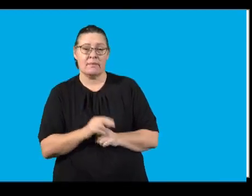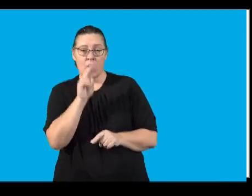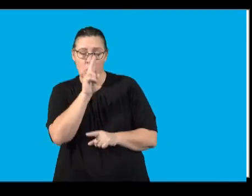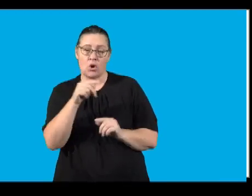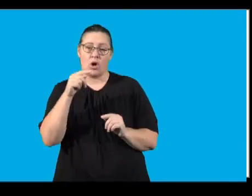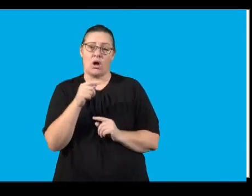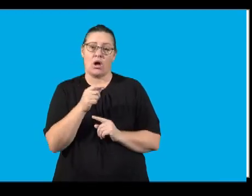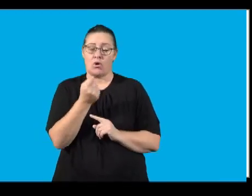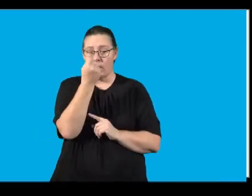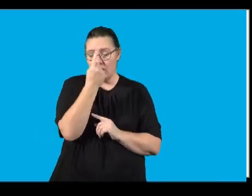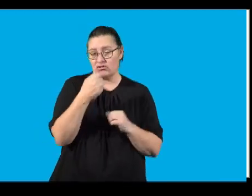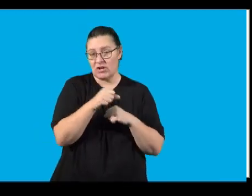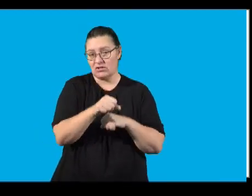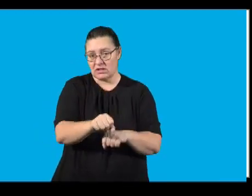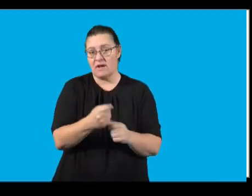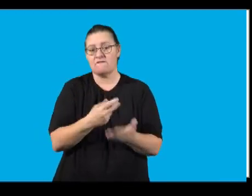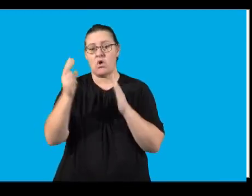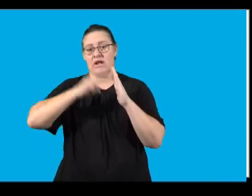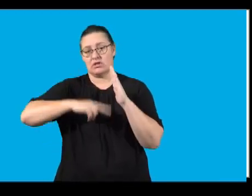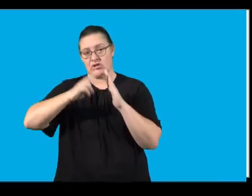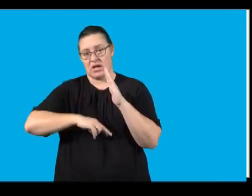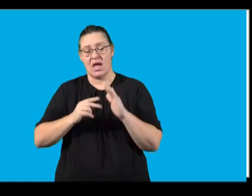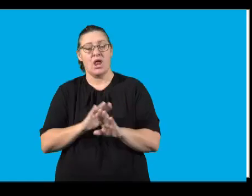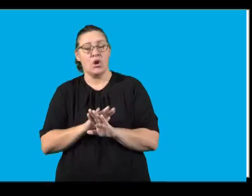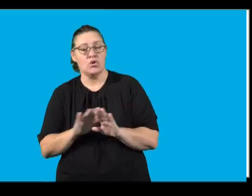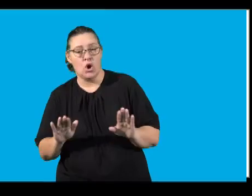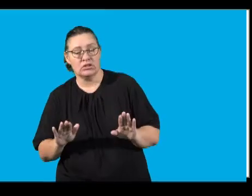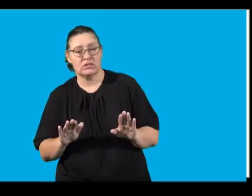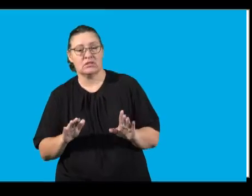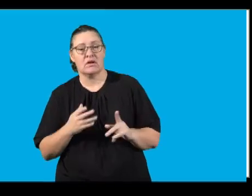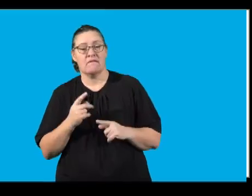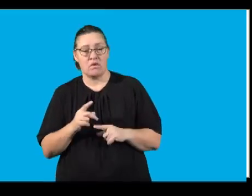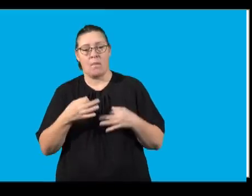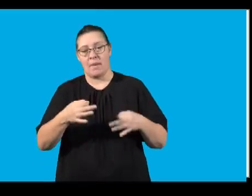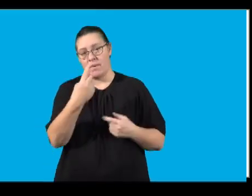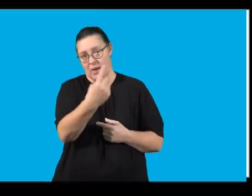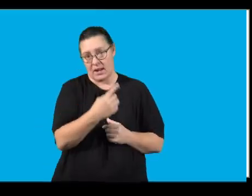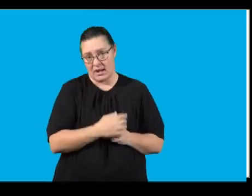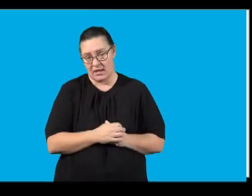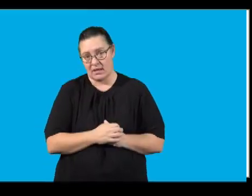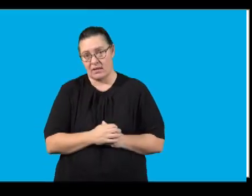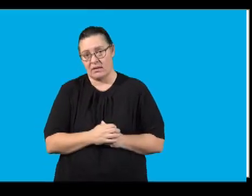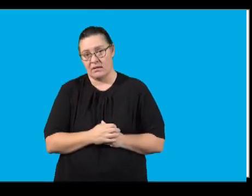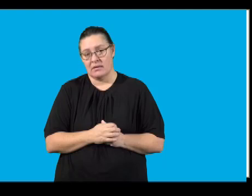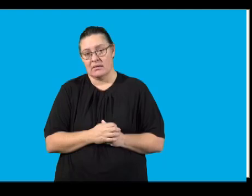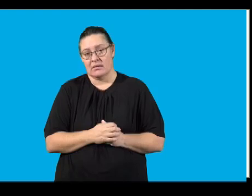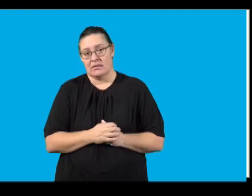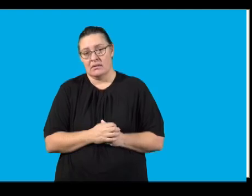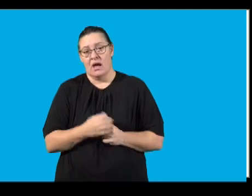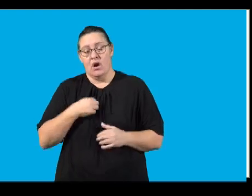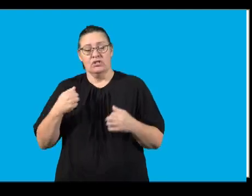we said we are looking at comprehension strategies for literature and not necessarily for paper